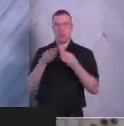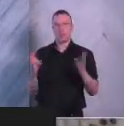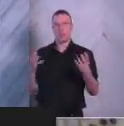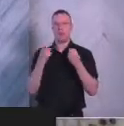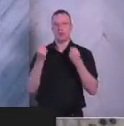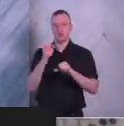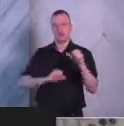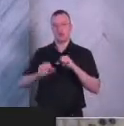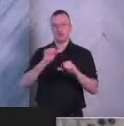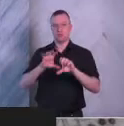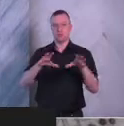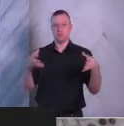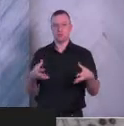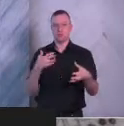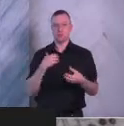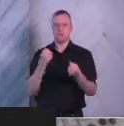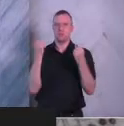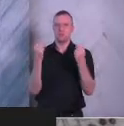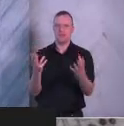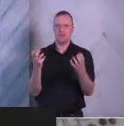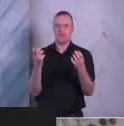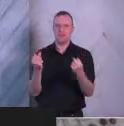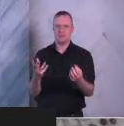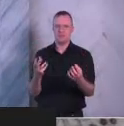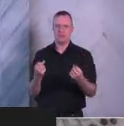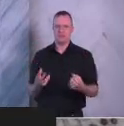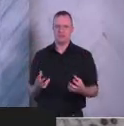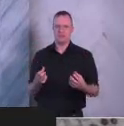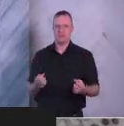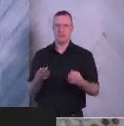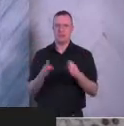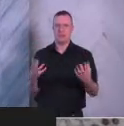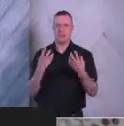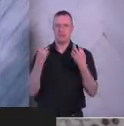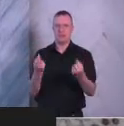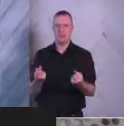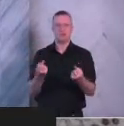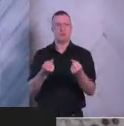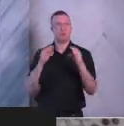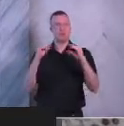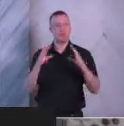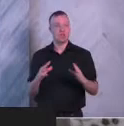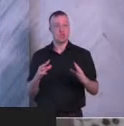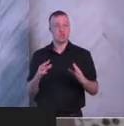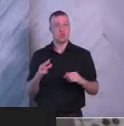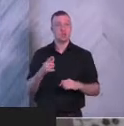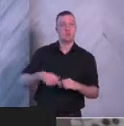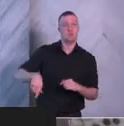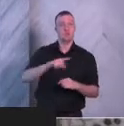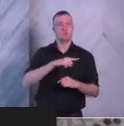science, have a lot of public health professors that